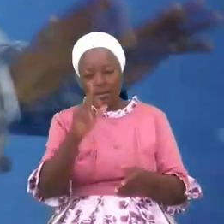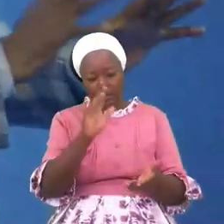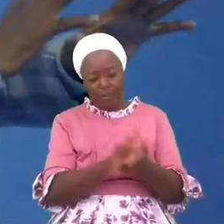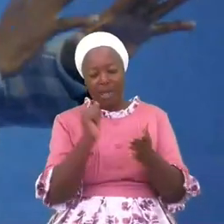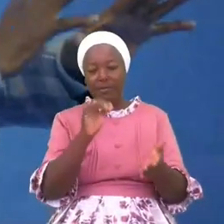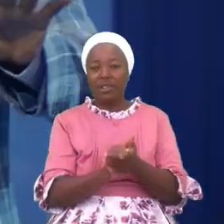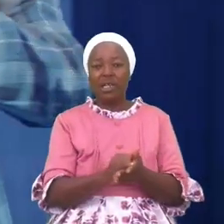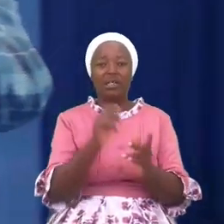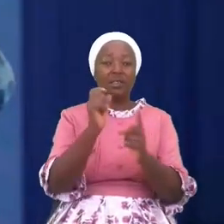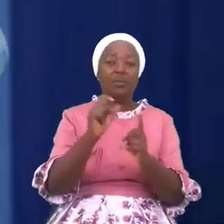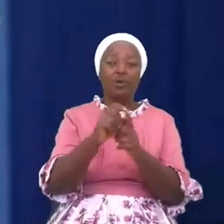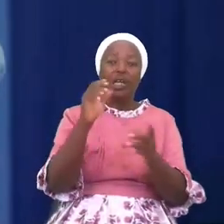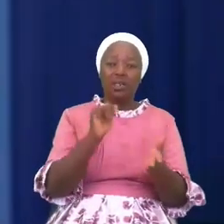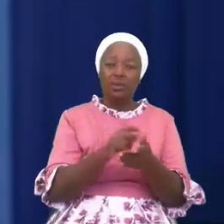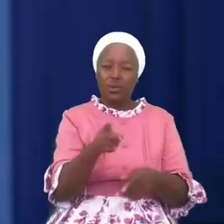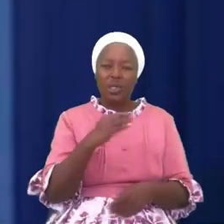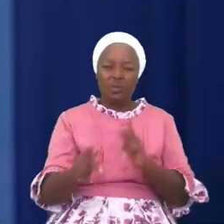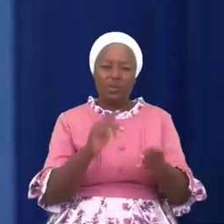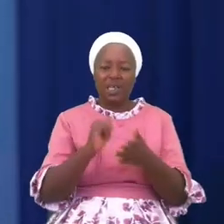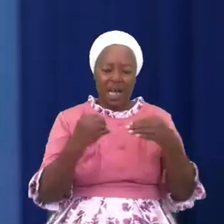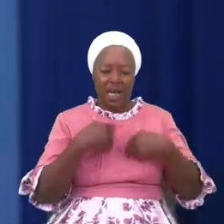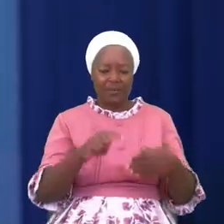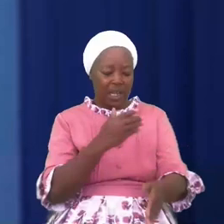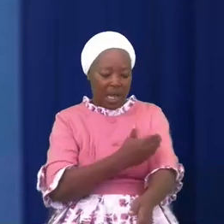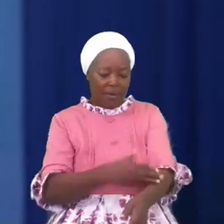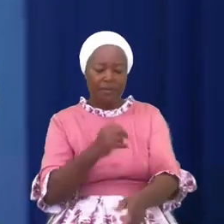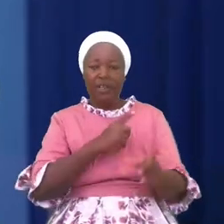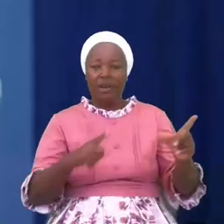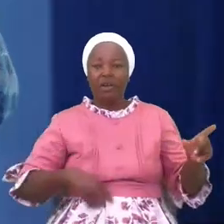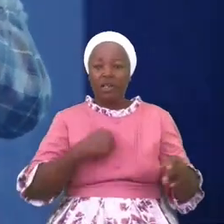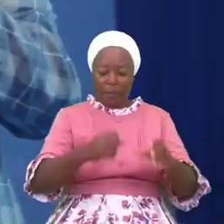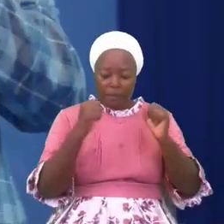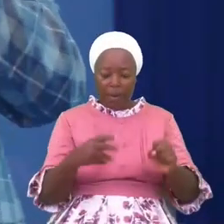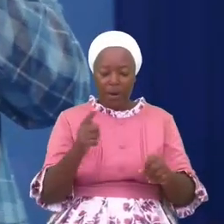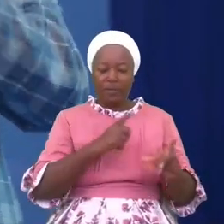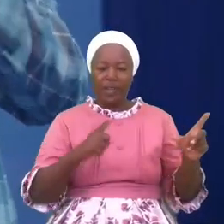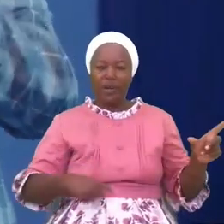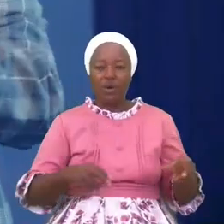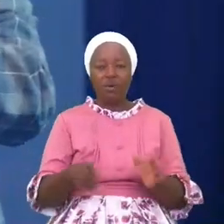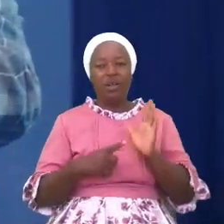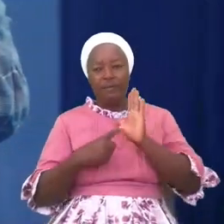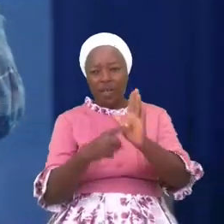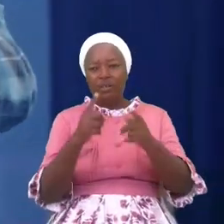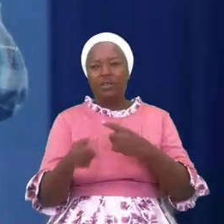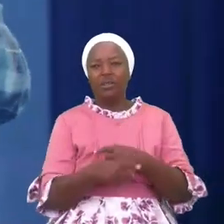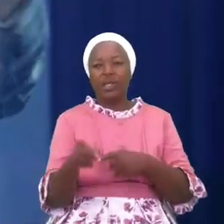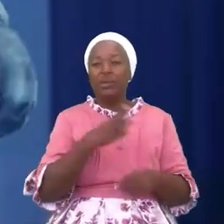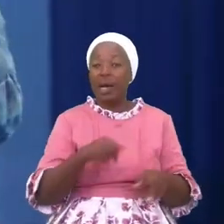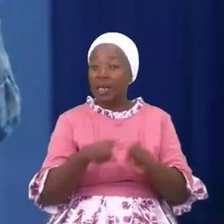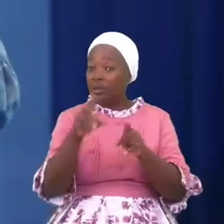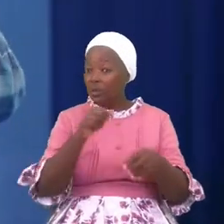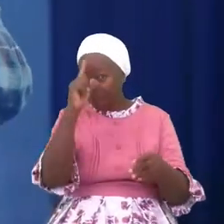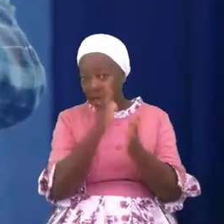the power of the Lord revealed unto them. And as you believe that message today and